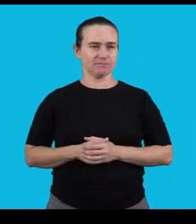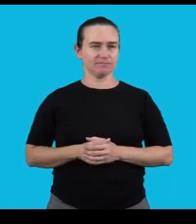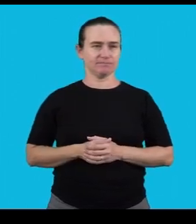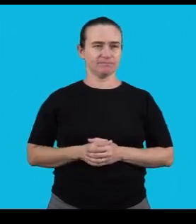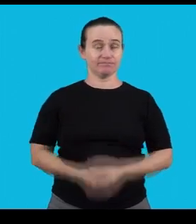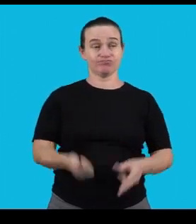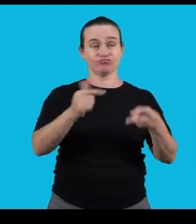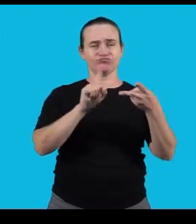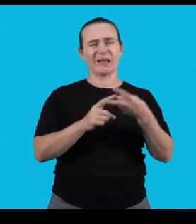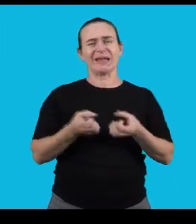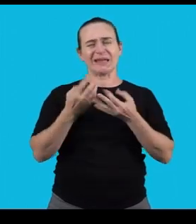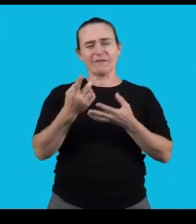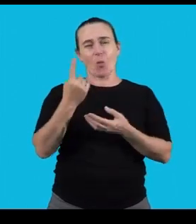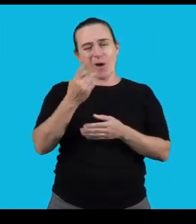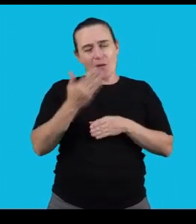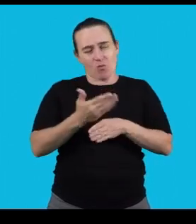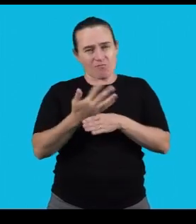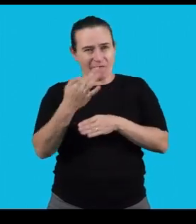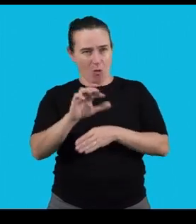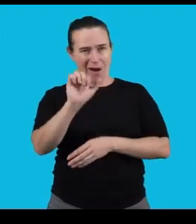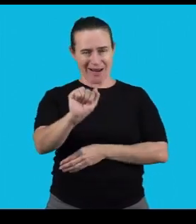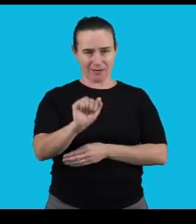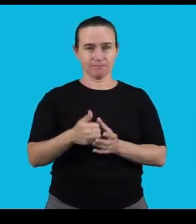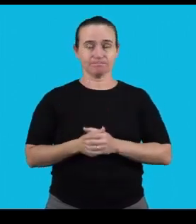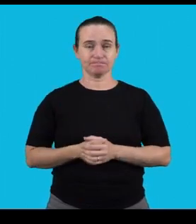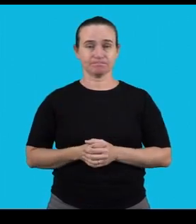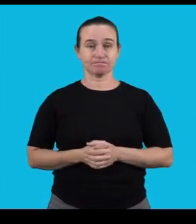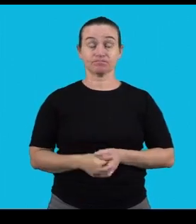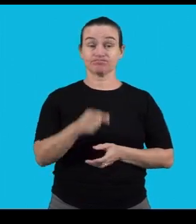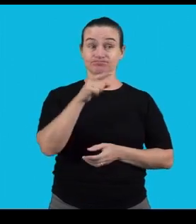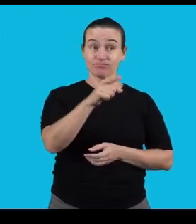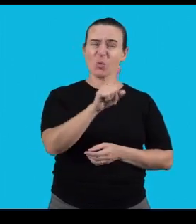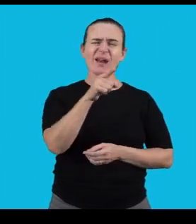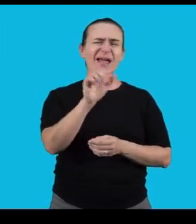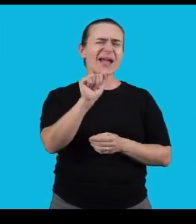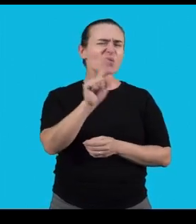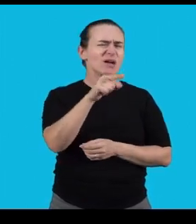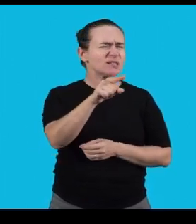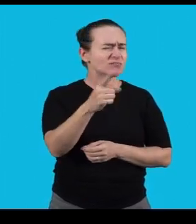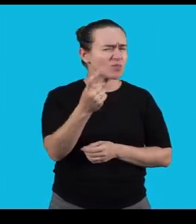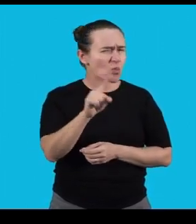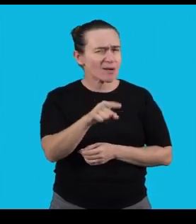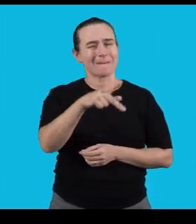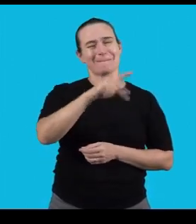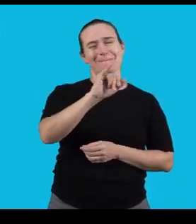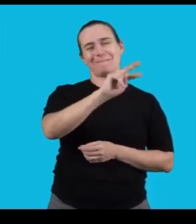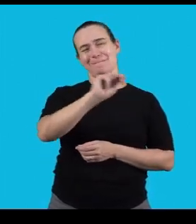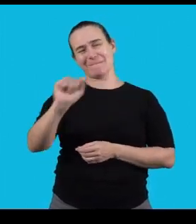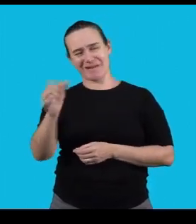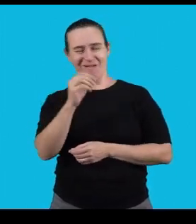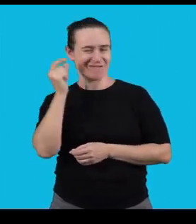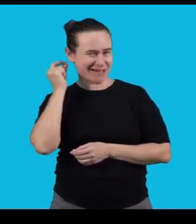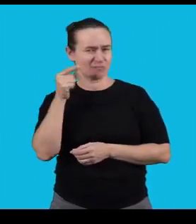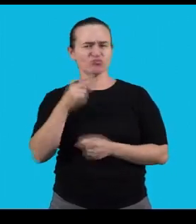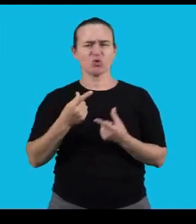ossicles. 342, state one function of part A. So you check part A. Part A, what is part A? Is